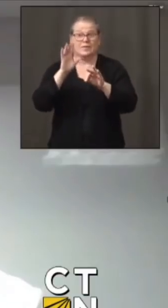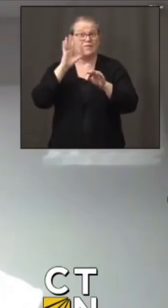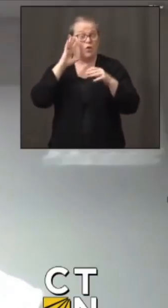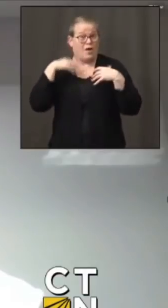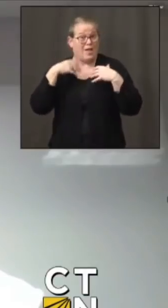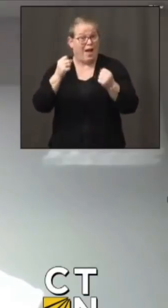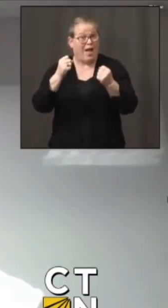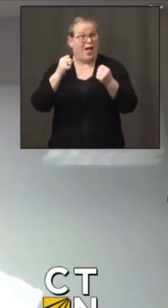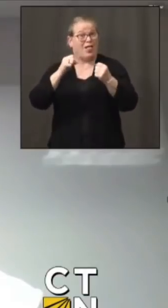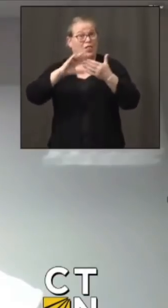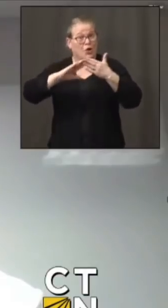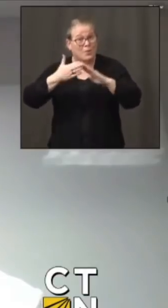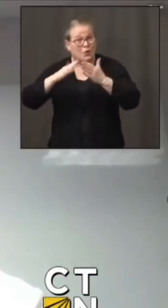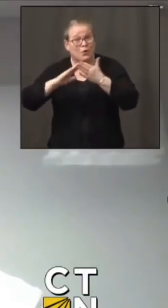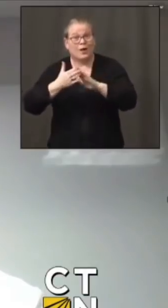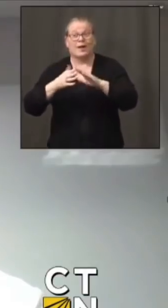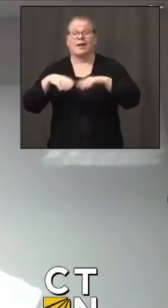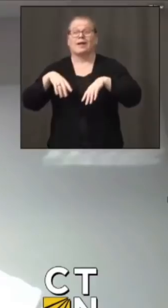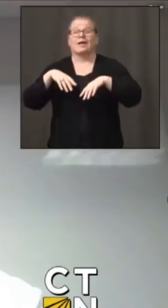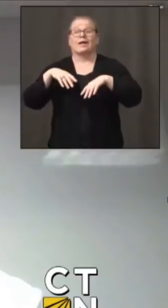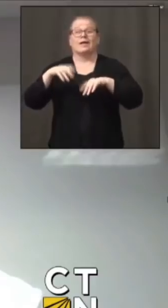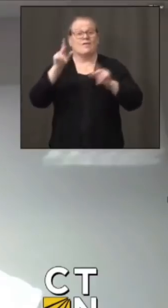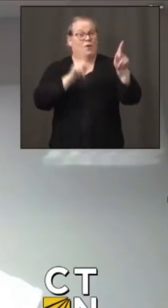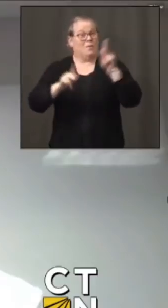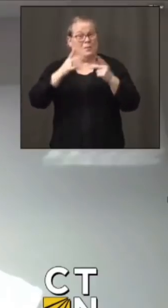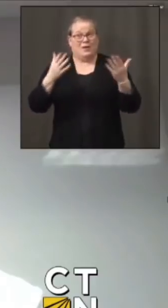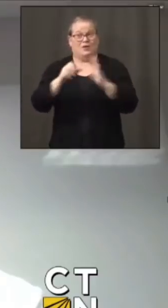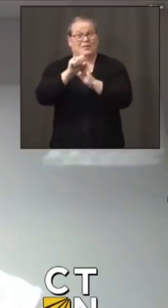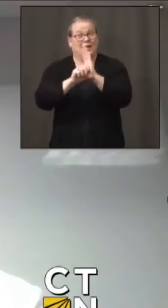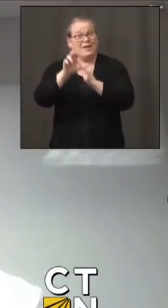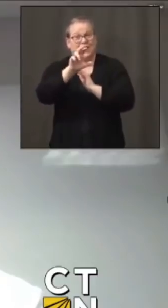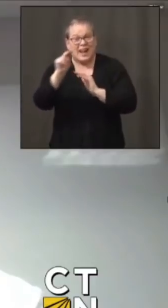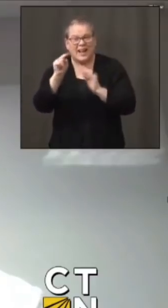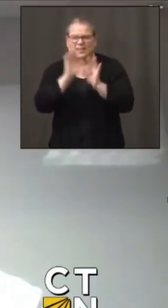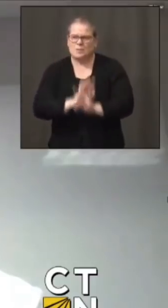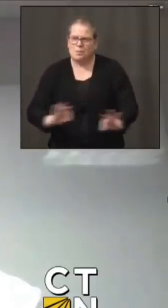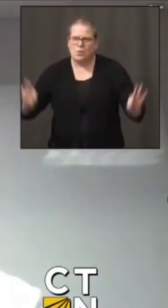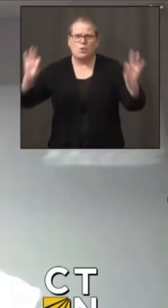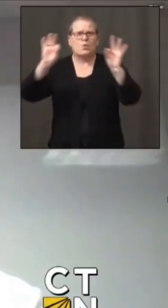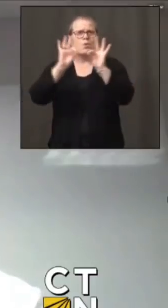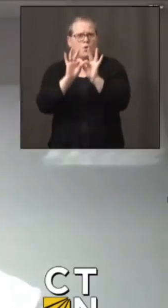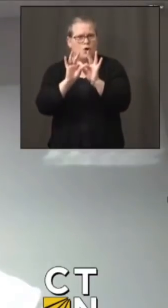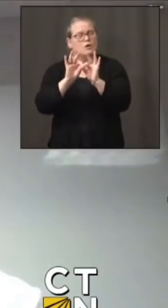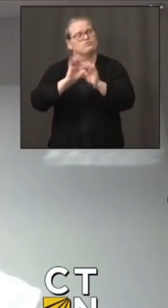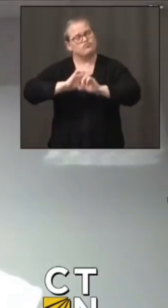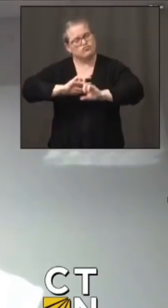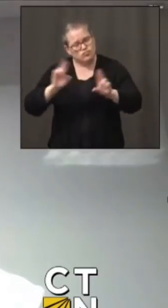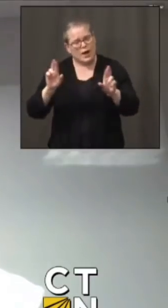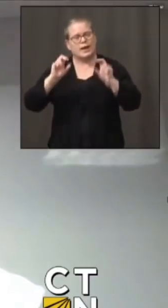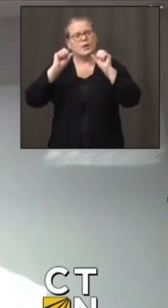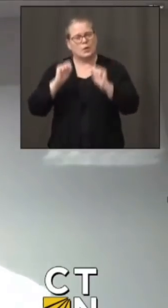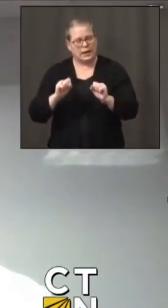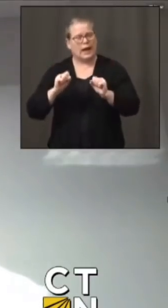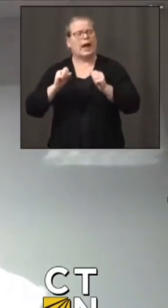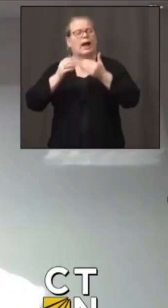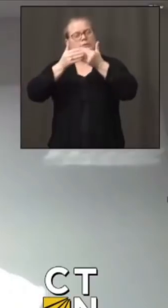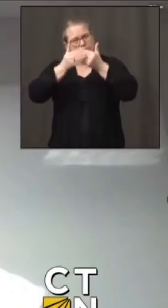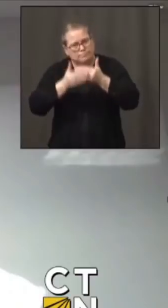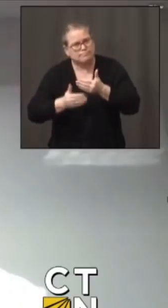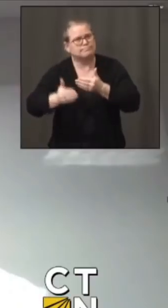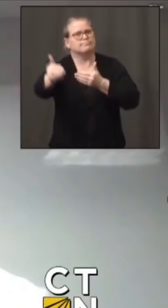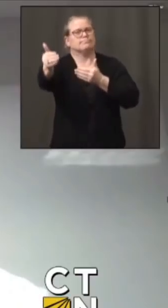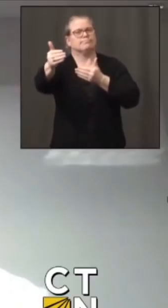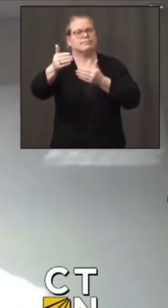It's a significant news for every member in the state of Connecticut. It's a significant step for us to move forward to, what we remember